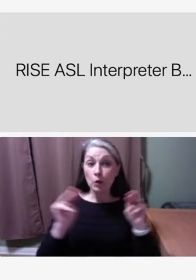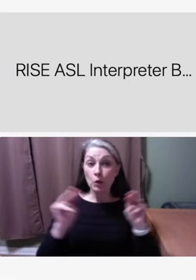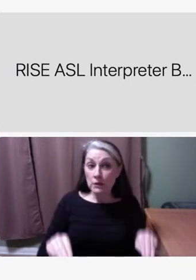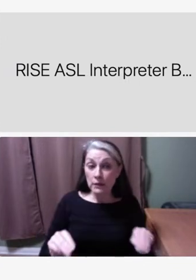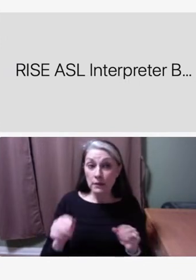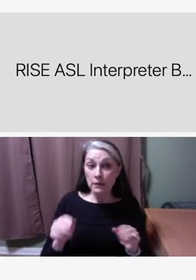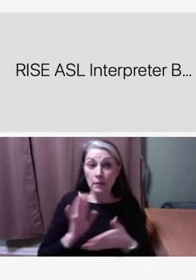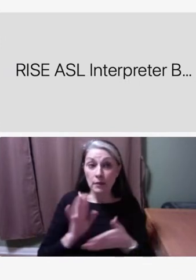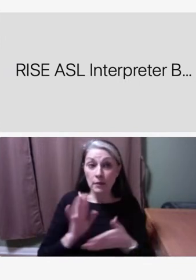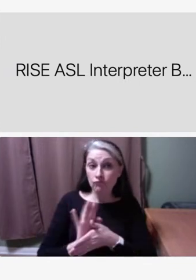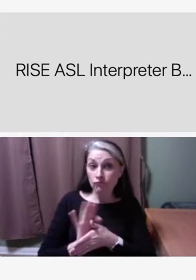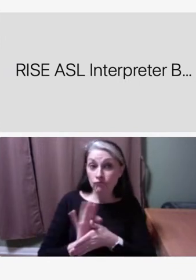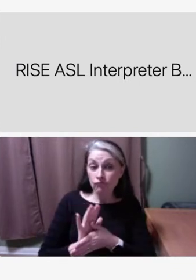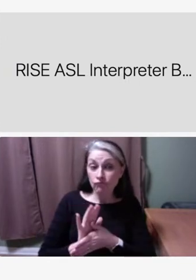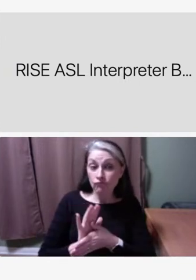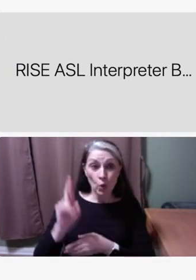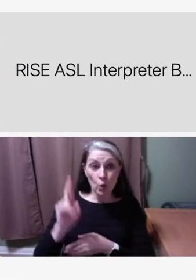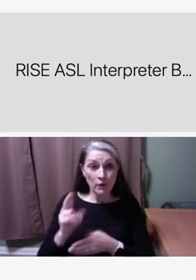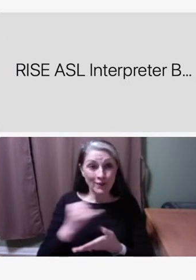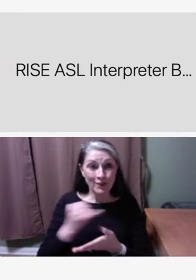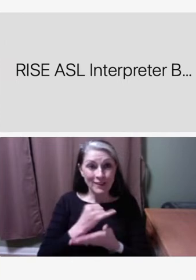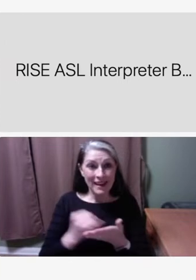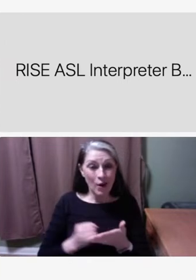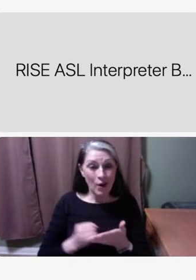Walk-In Tour.